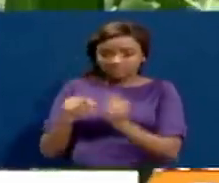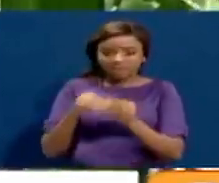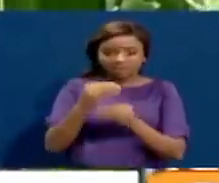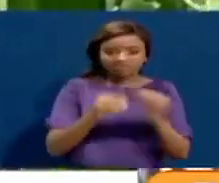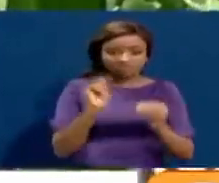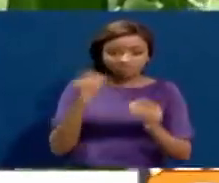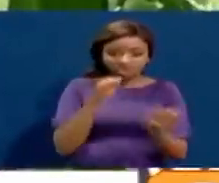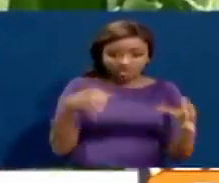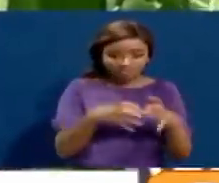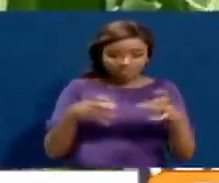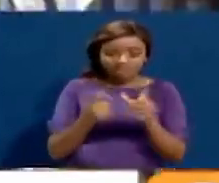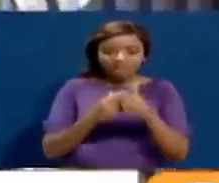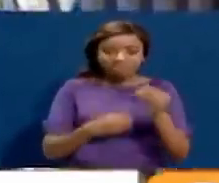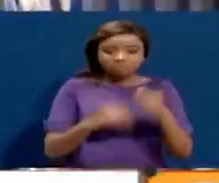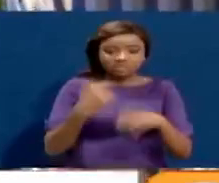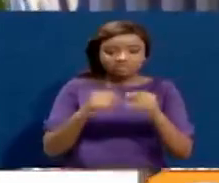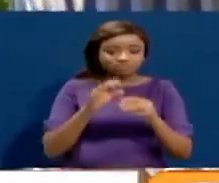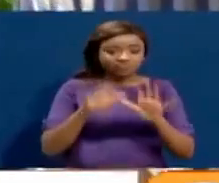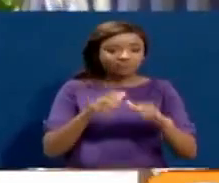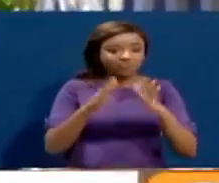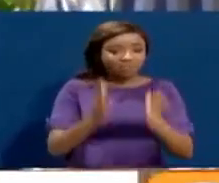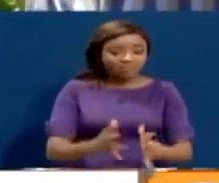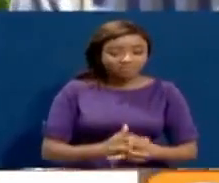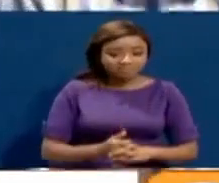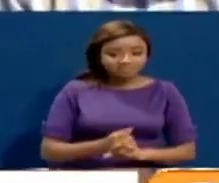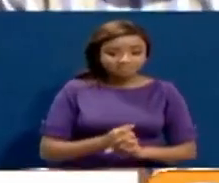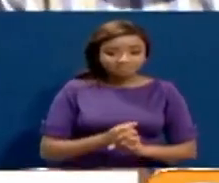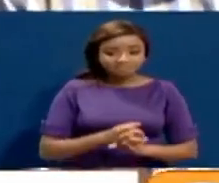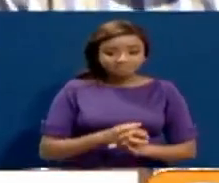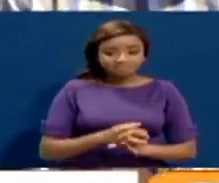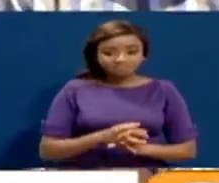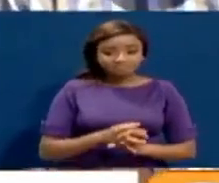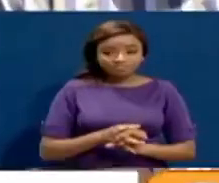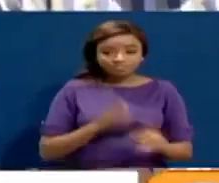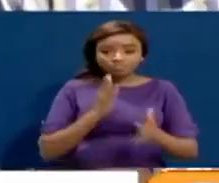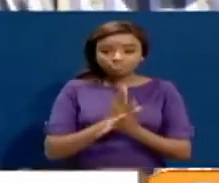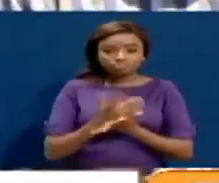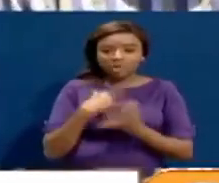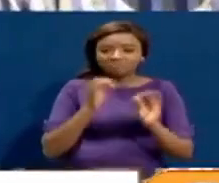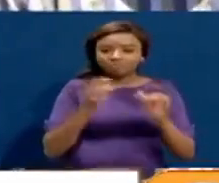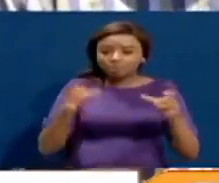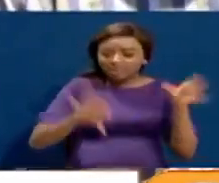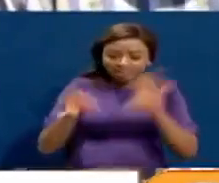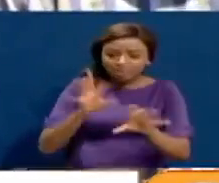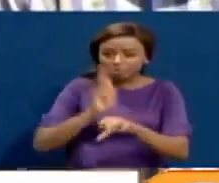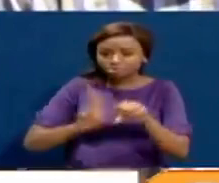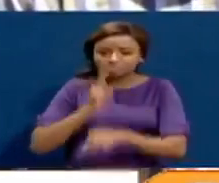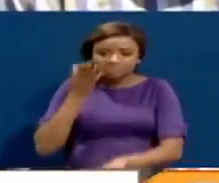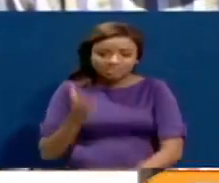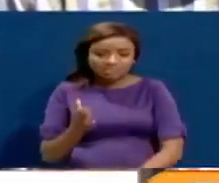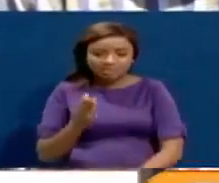will multiply and sell it to farmers. The BT, it's very clean. There is no chemical we have used here.